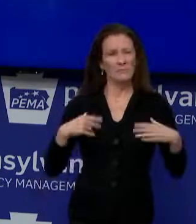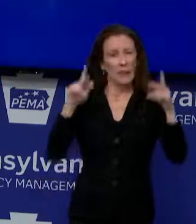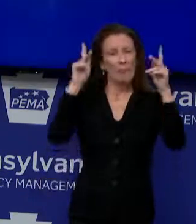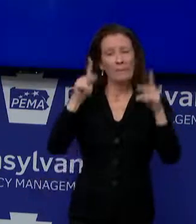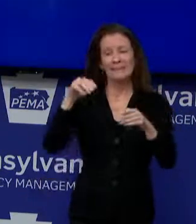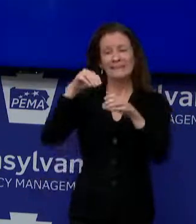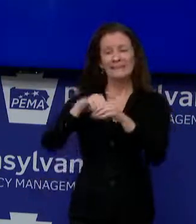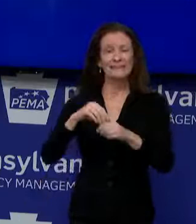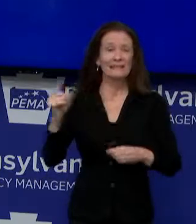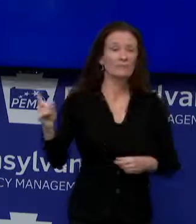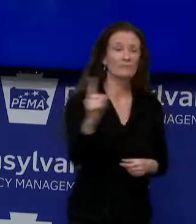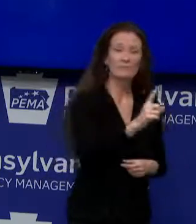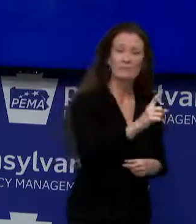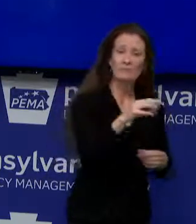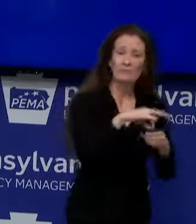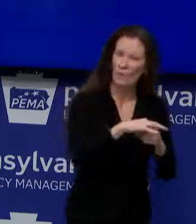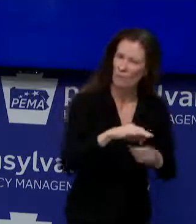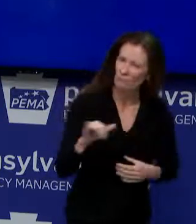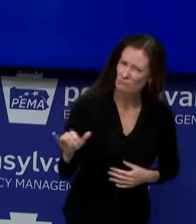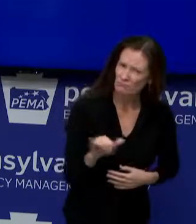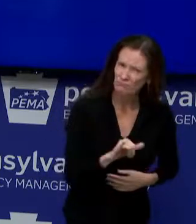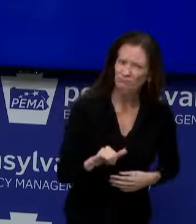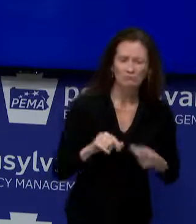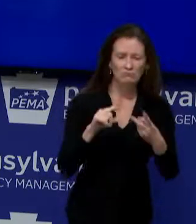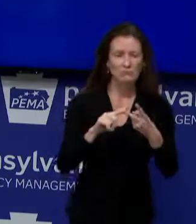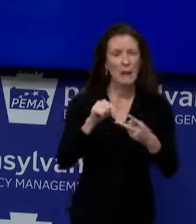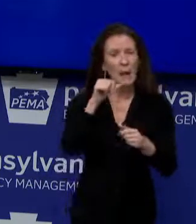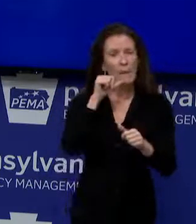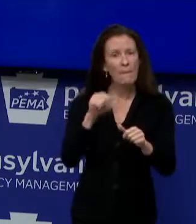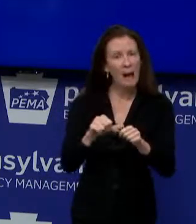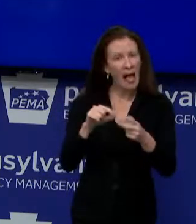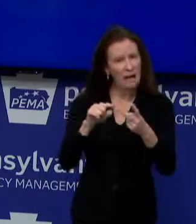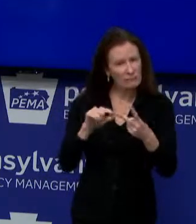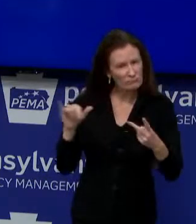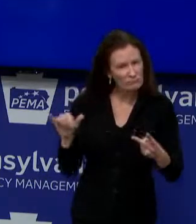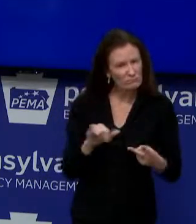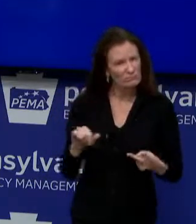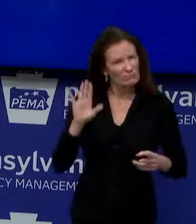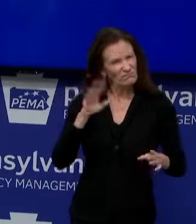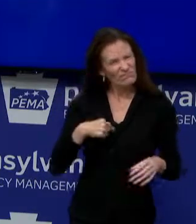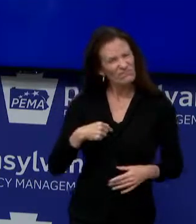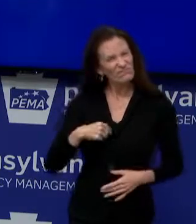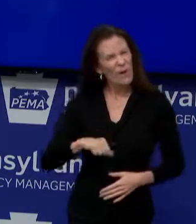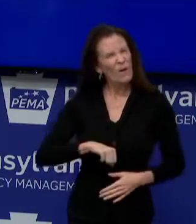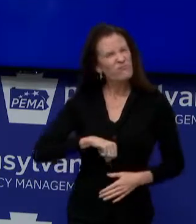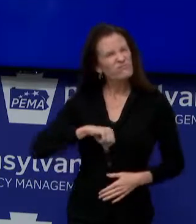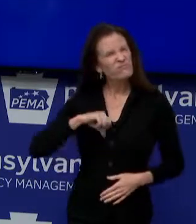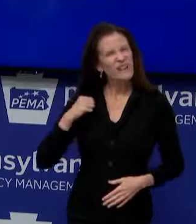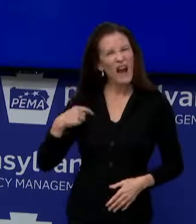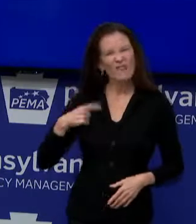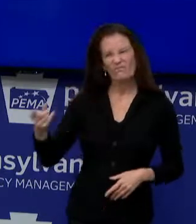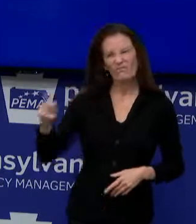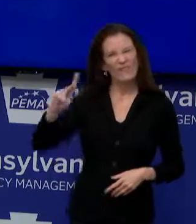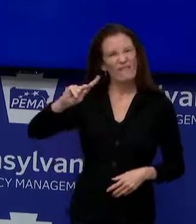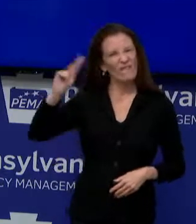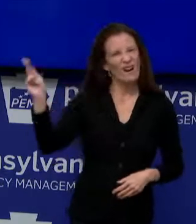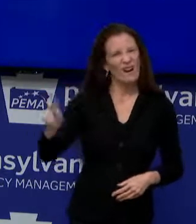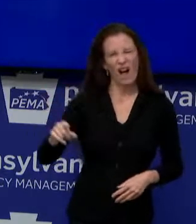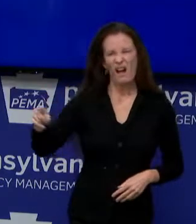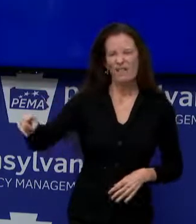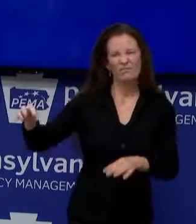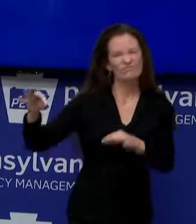option. I'm proud to say that Philadelphia had its highest turnout in more than 30